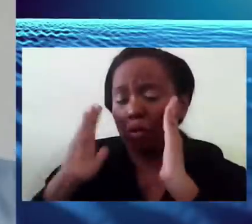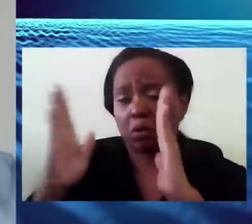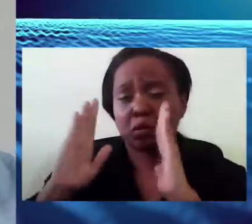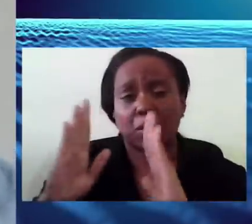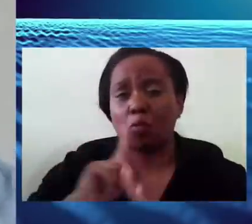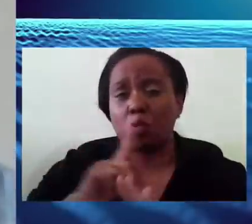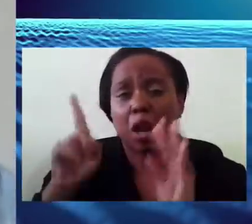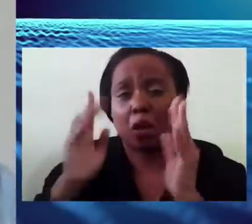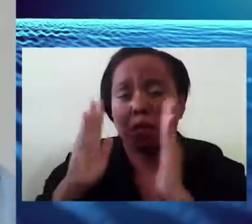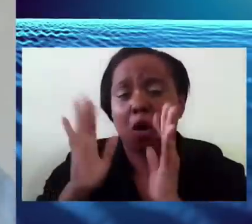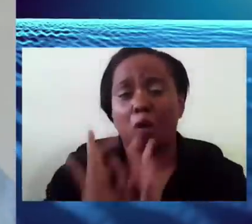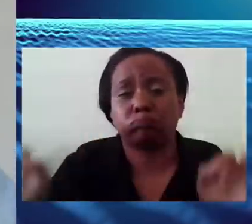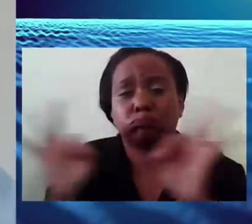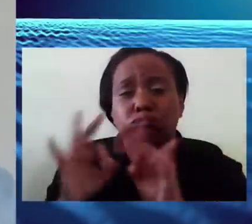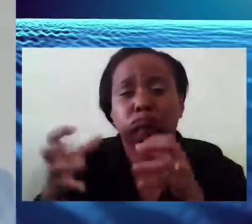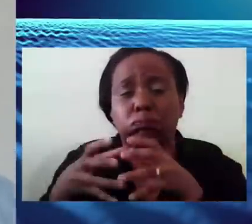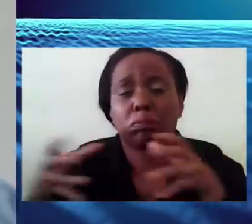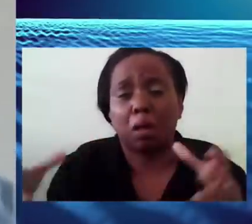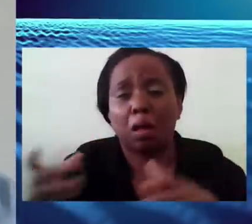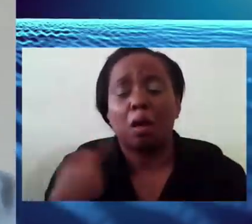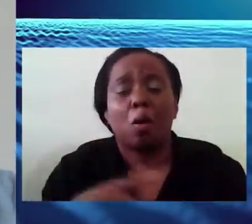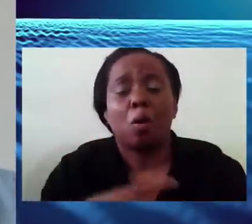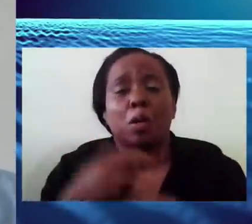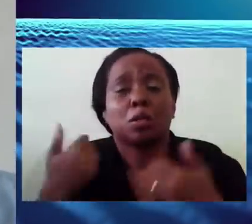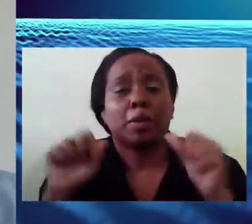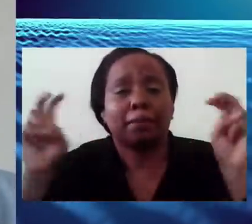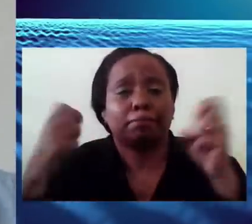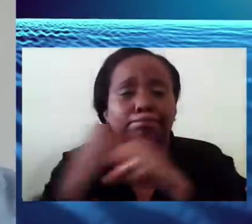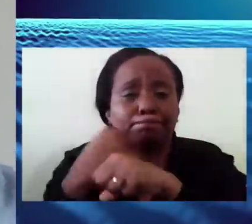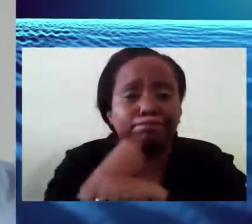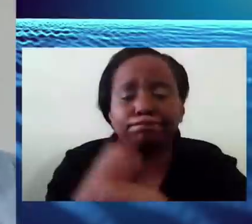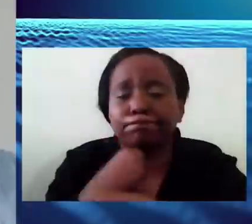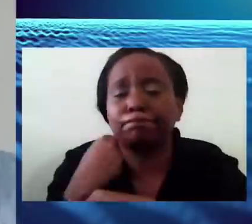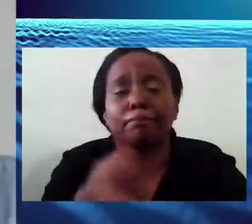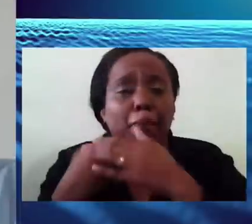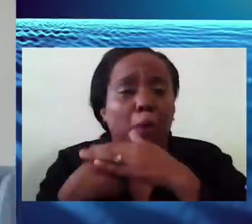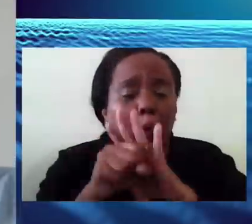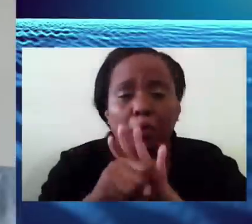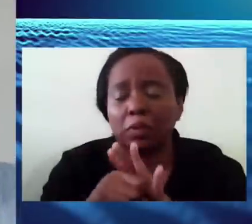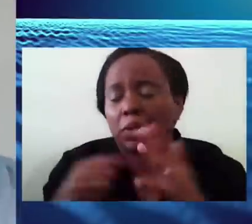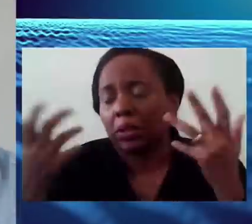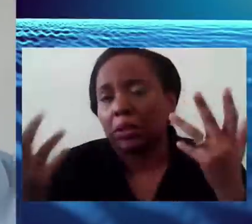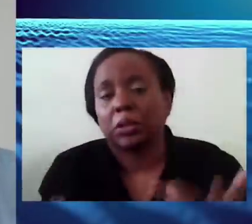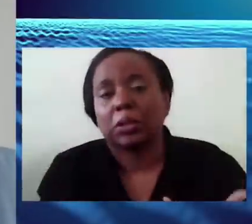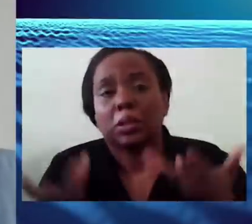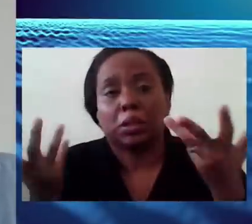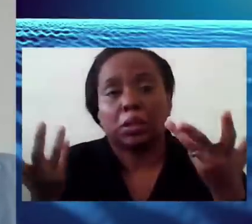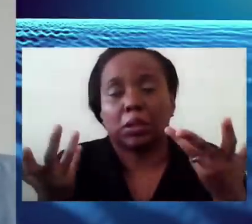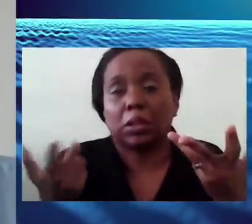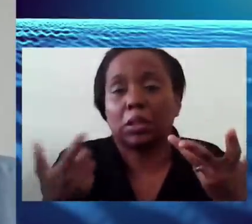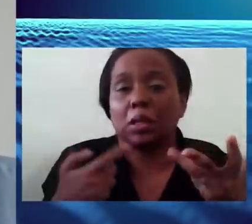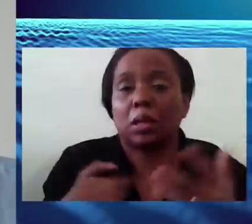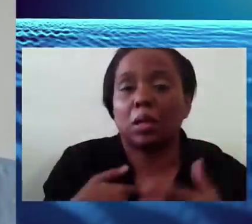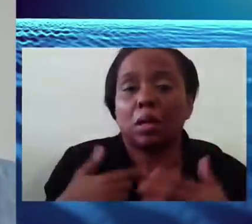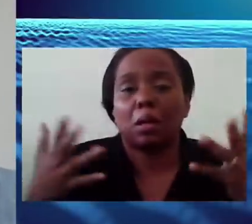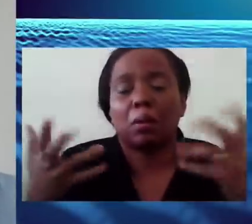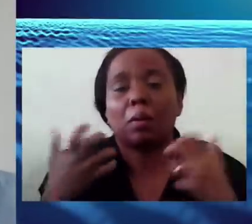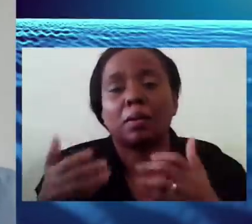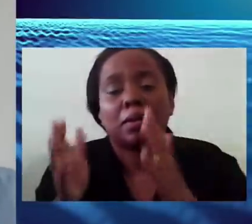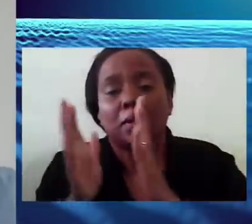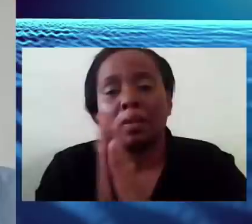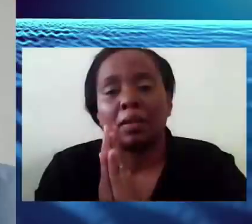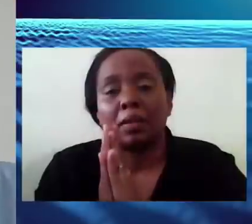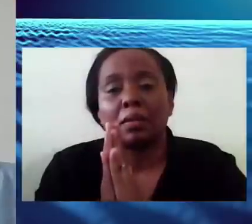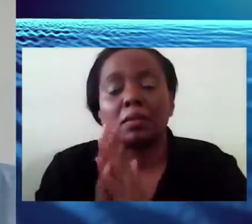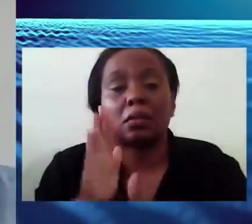and Wellness in our fight against the COVID pandemic. And I would like to really make an appeal to